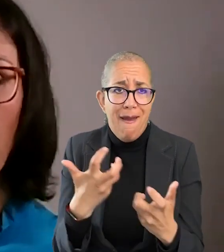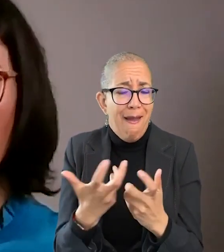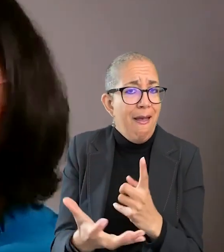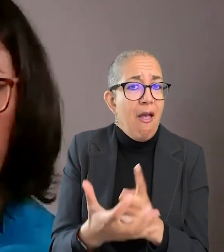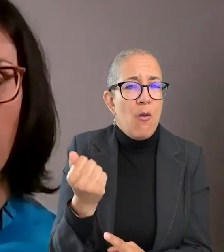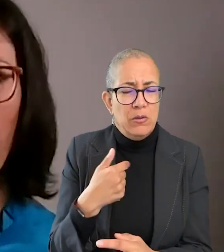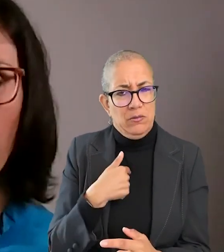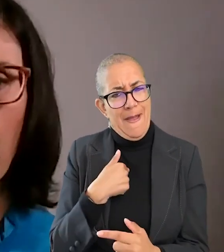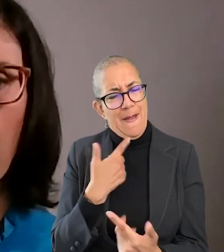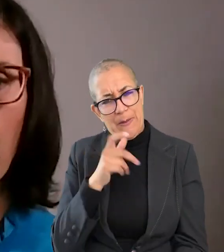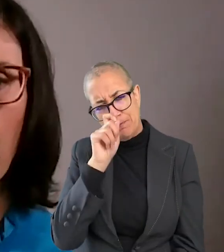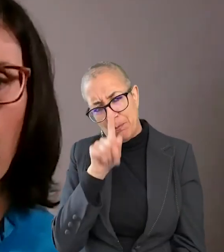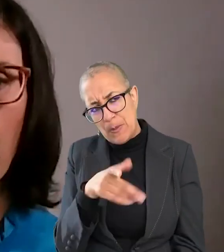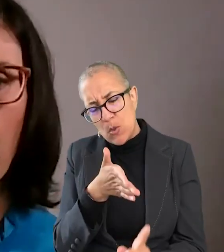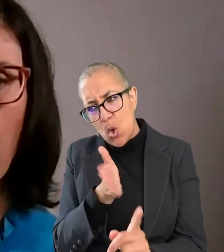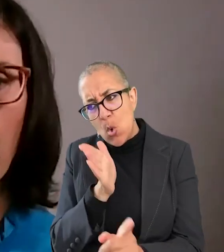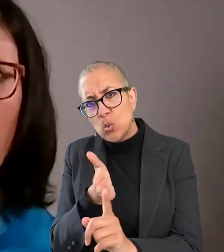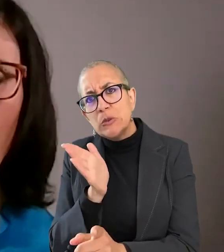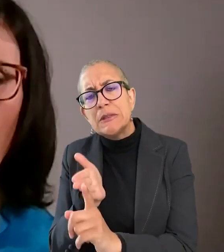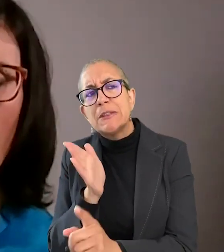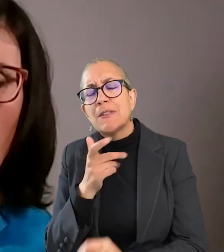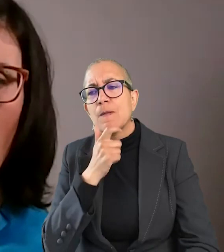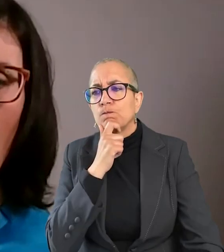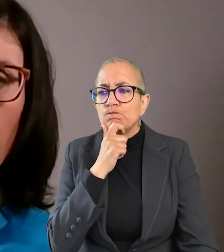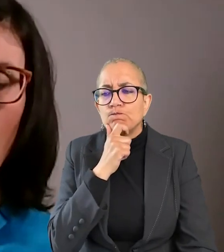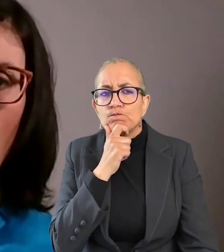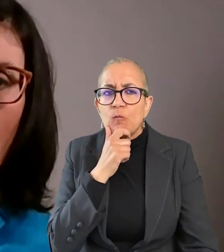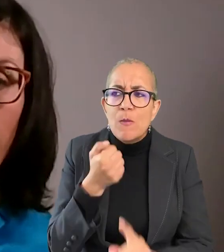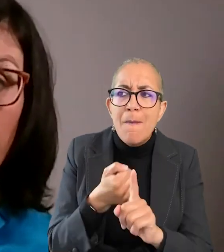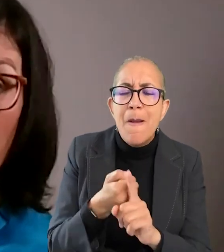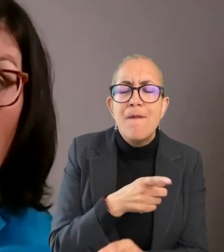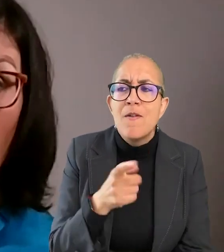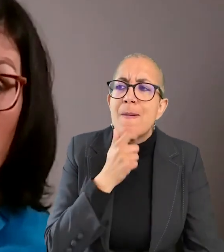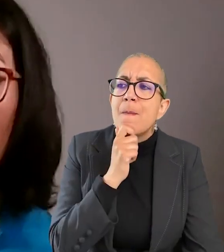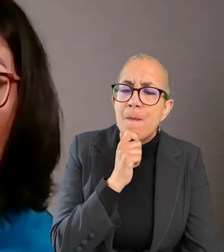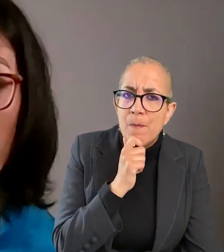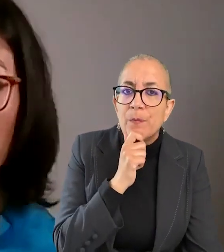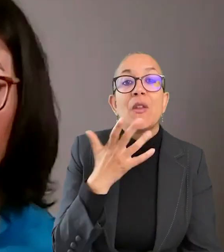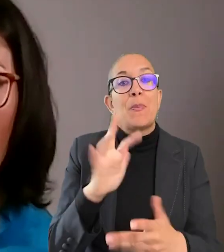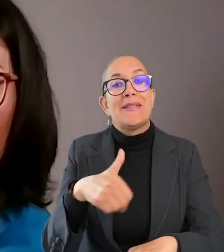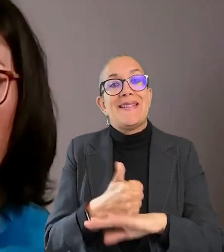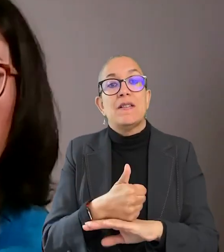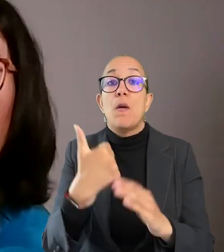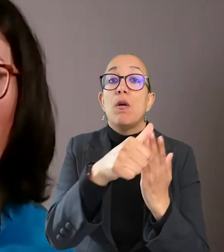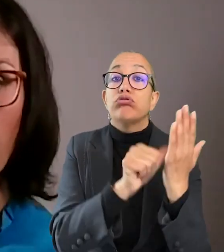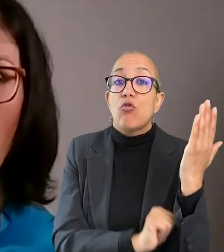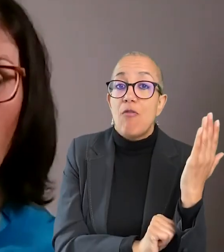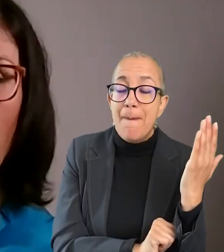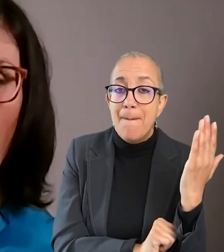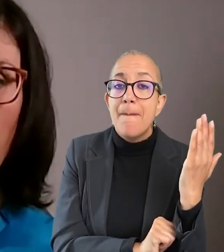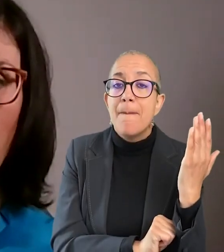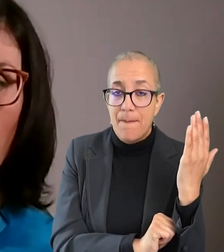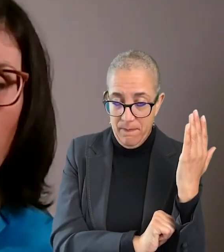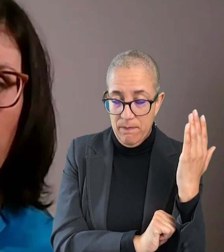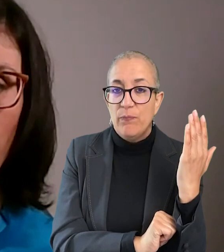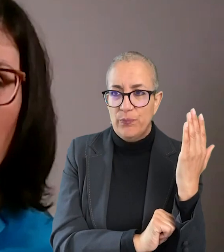And I'd noticed this because of the connections across the party and campaigning for them. And so I set up a program in addition